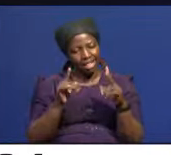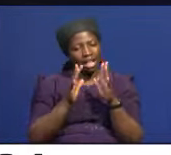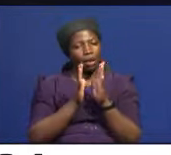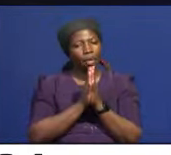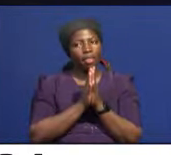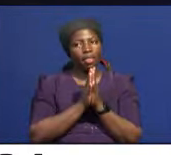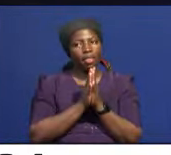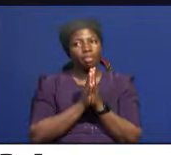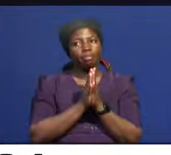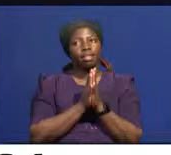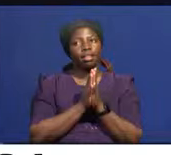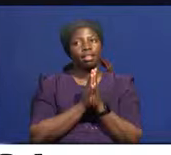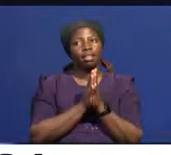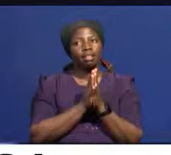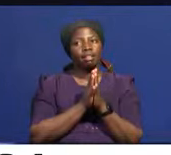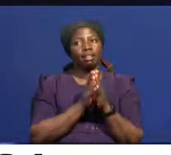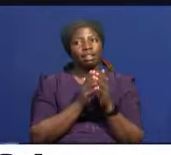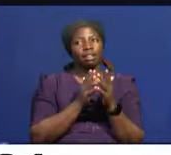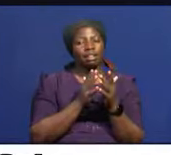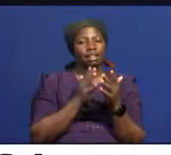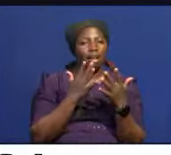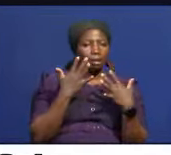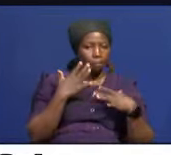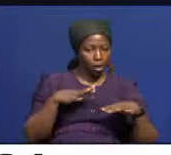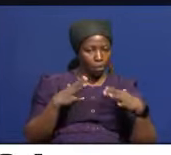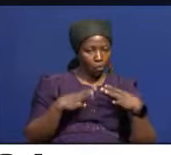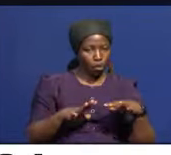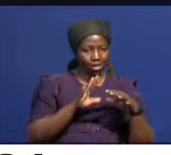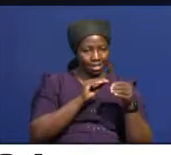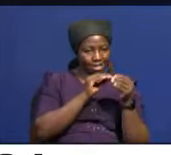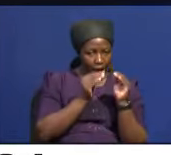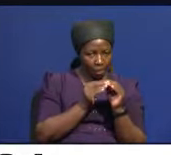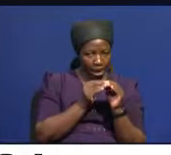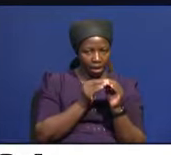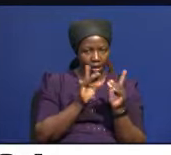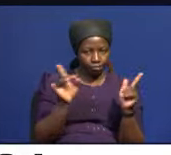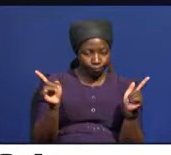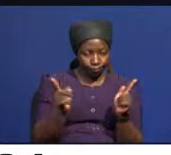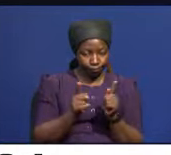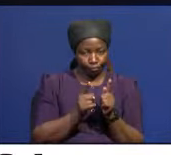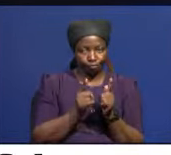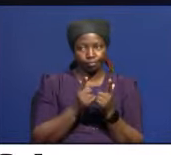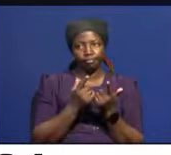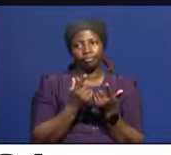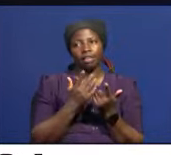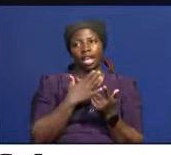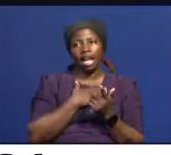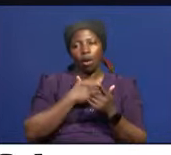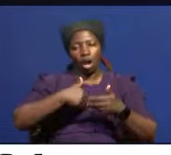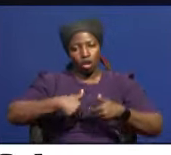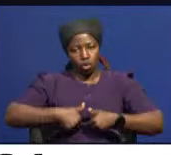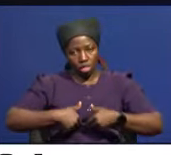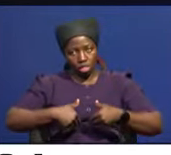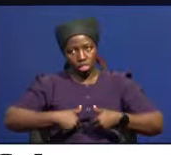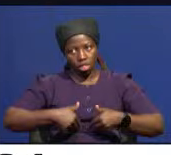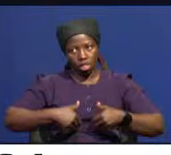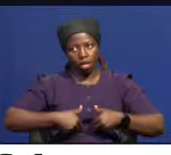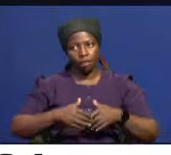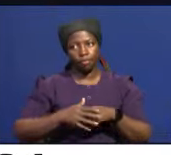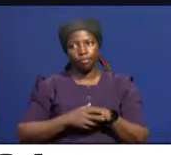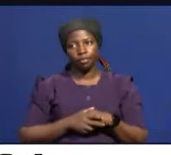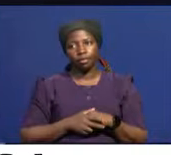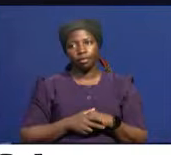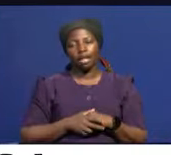unfolding demographic dynamics. Briefly, our youth population,